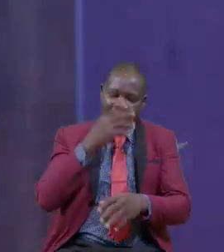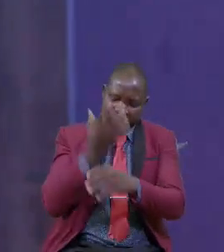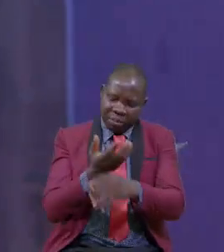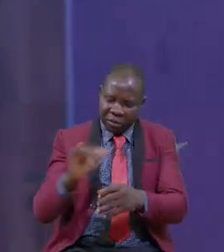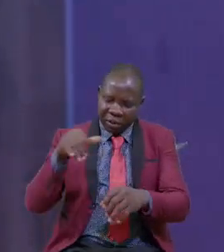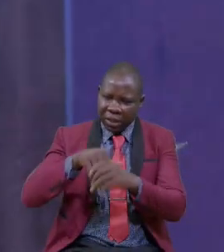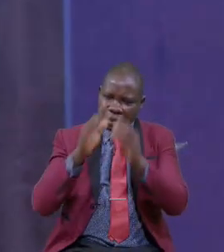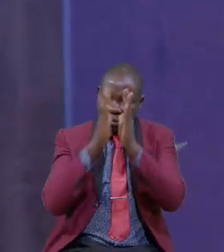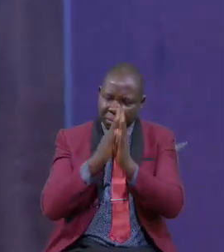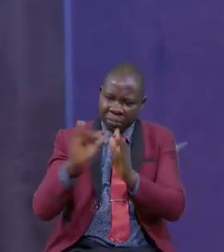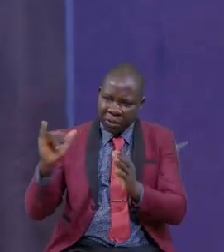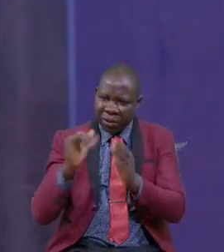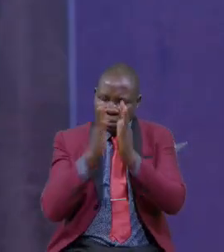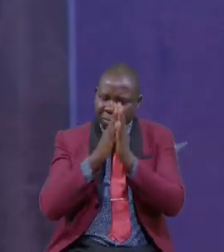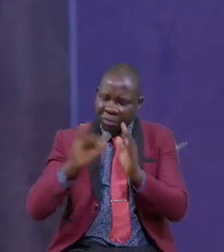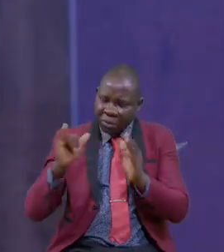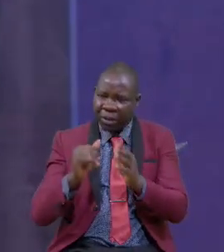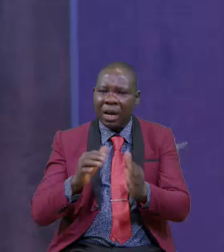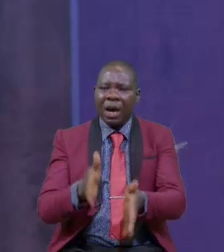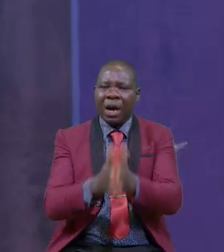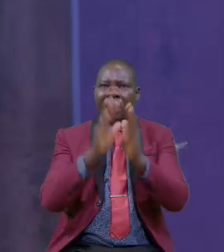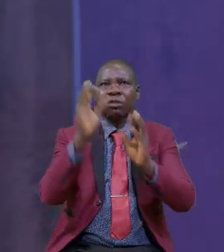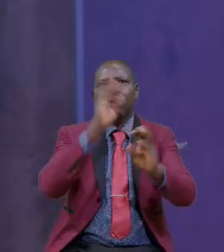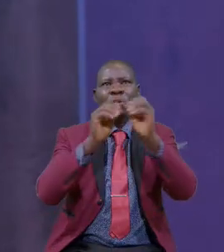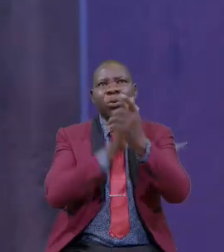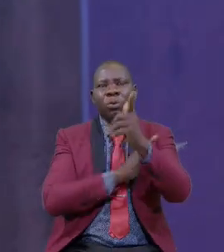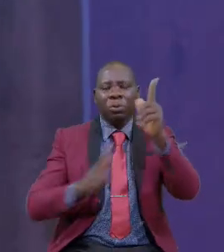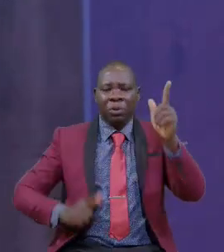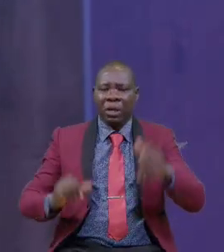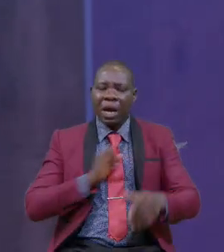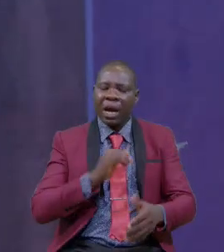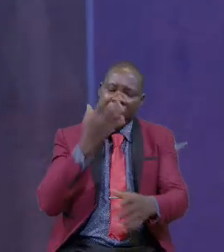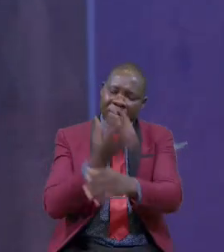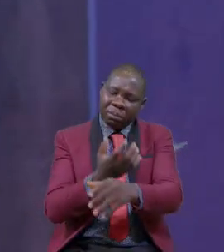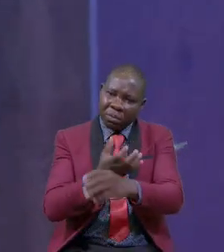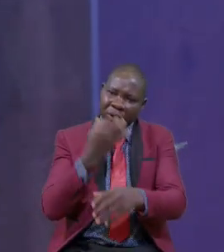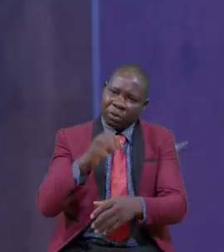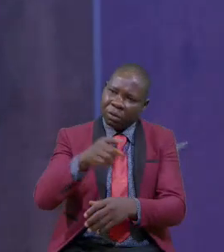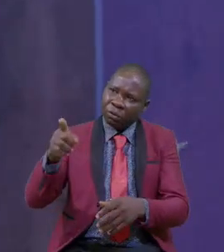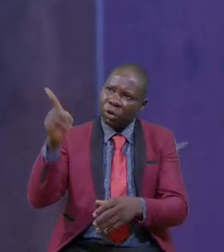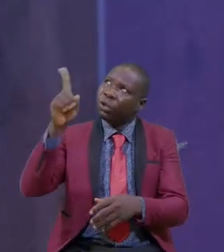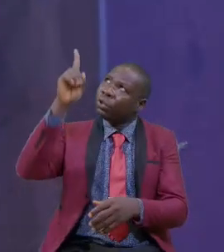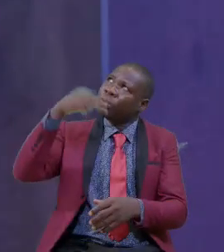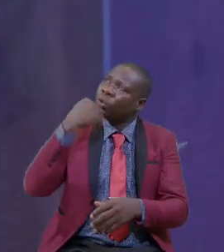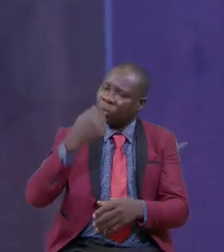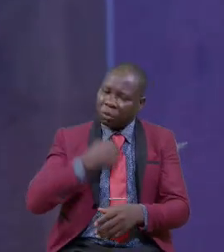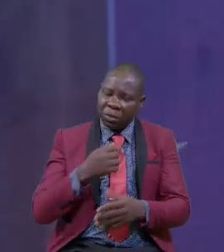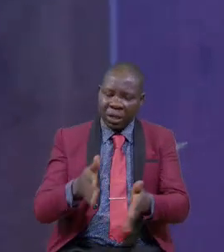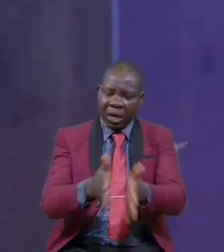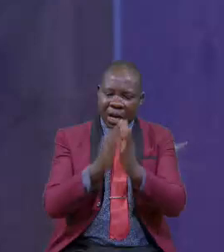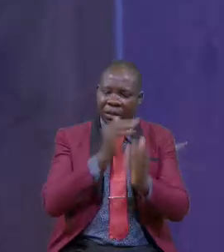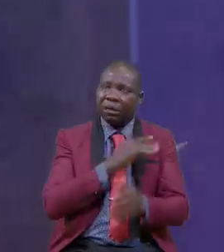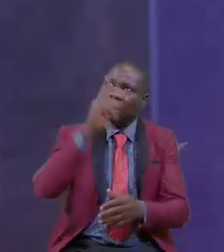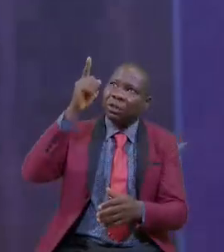oh Lord, I beg of you. You told me, ask and thou shalt receive. Seek and yet thou shalt